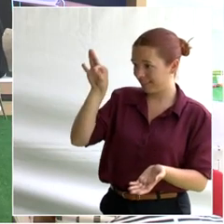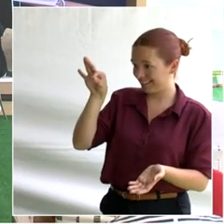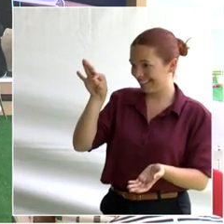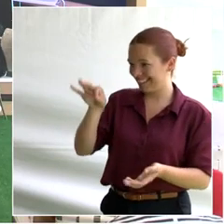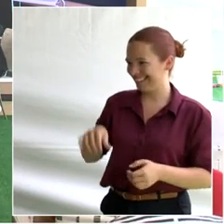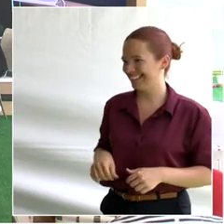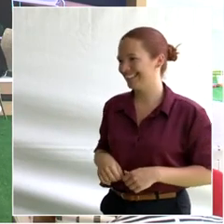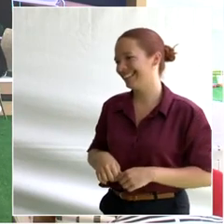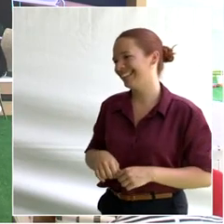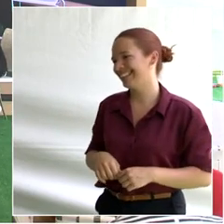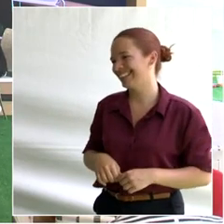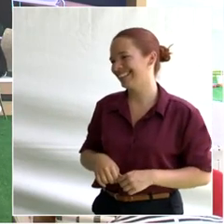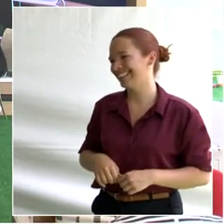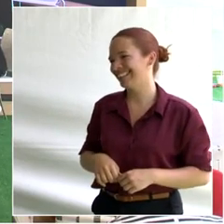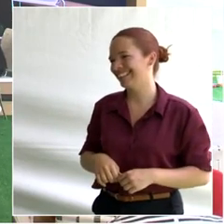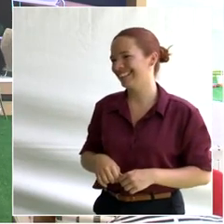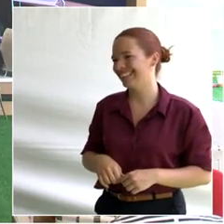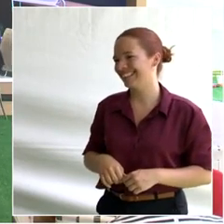Yeah.